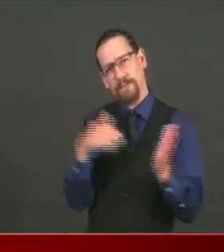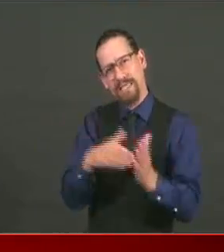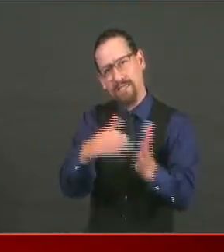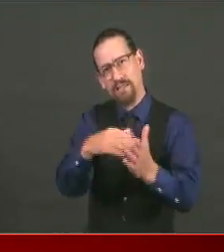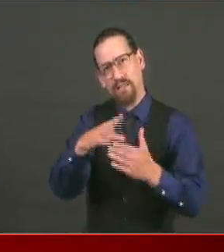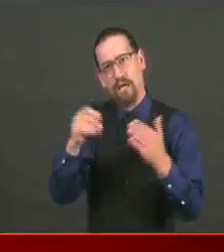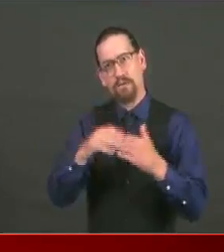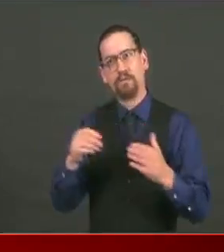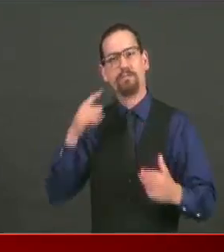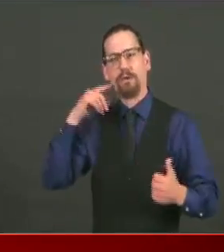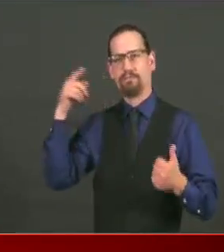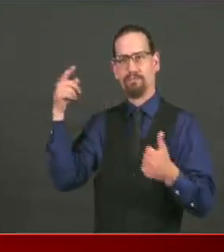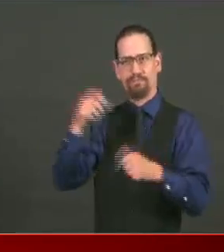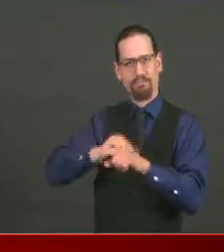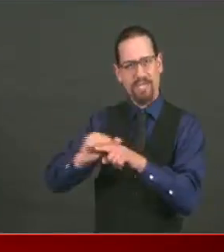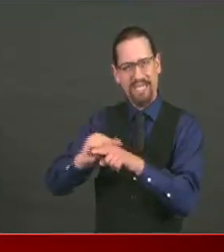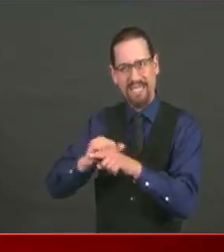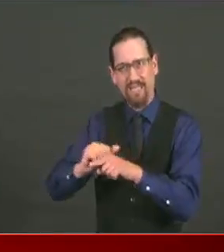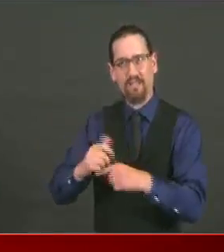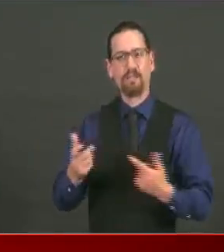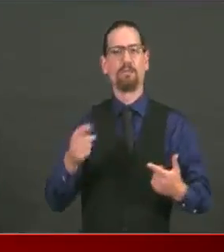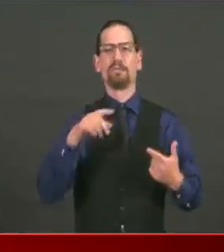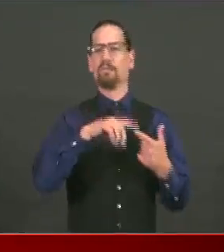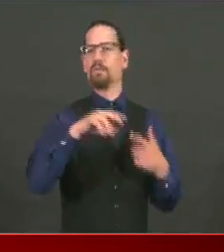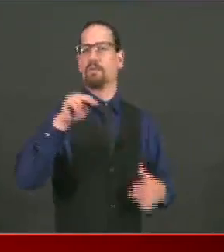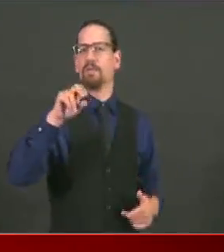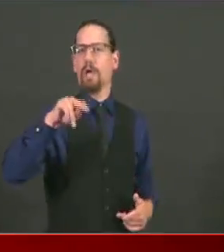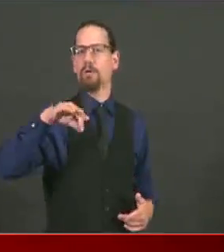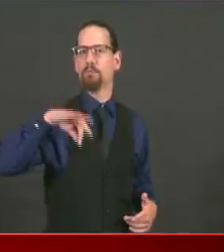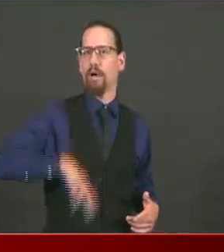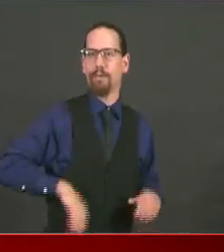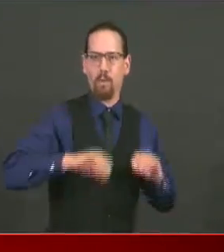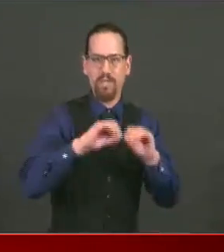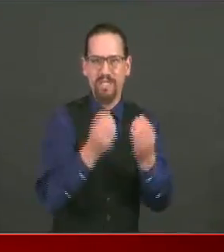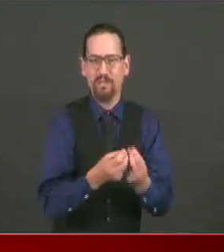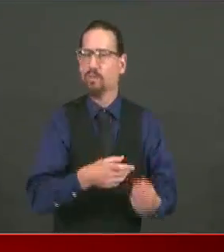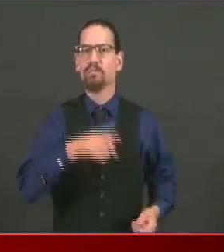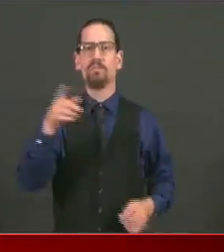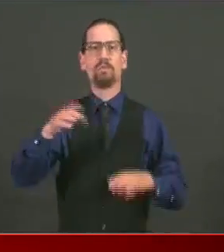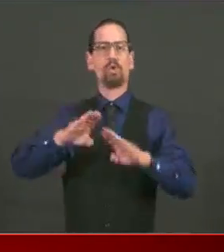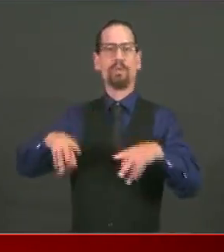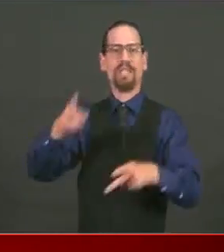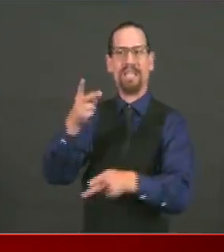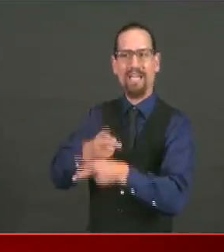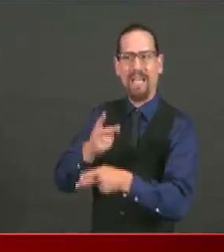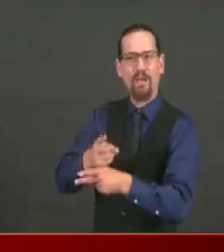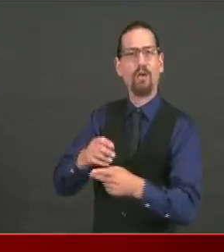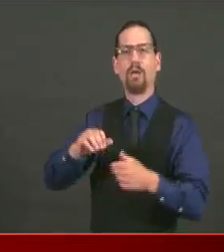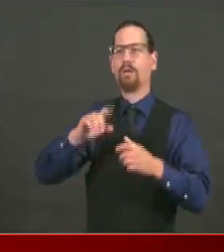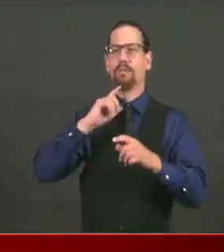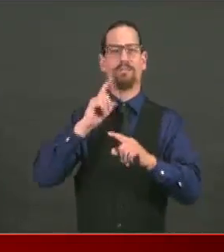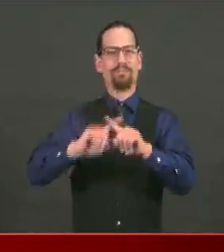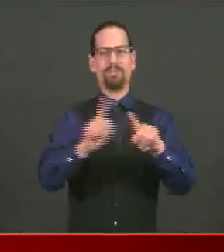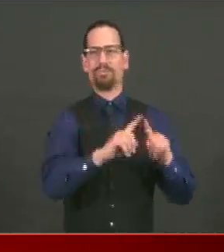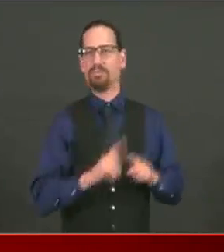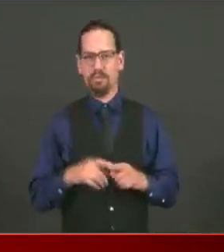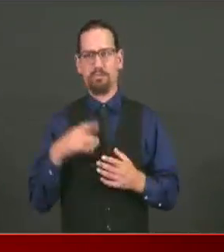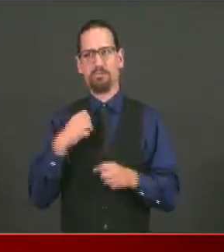helping nonprofits, helping child care centers, just to help folks keep the lights on and get through the immediate crisis.